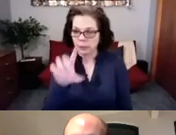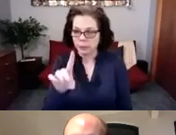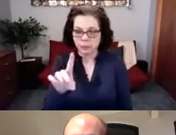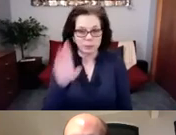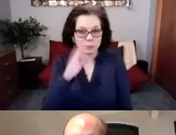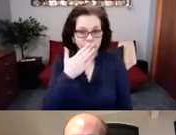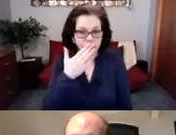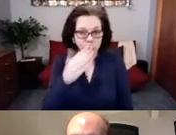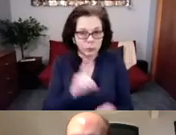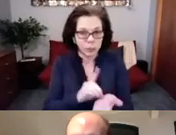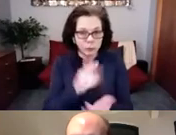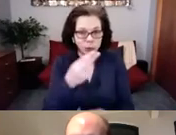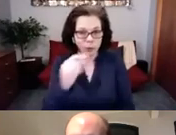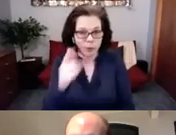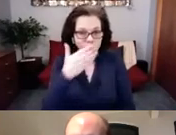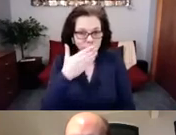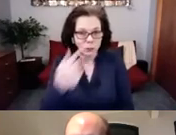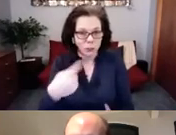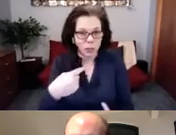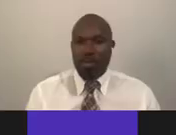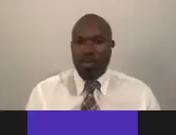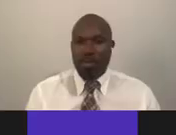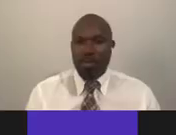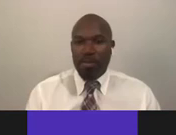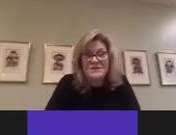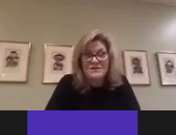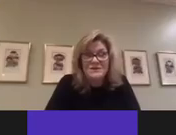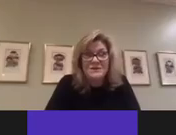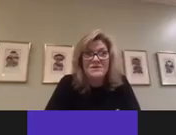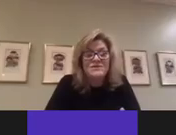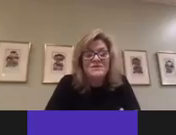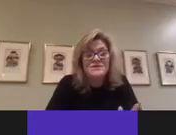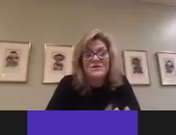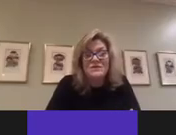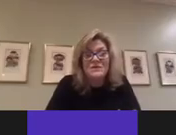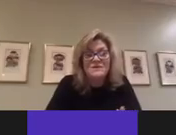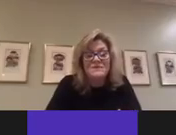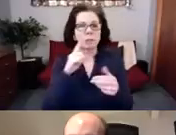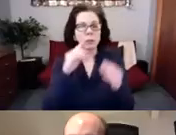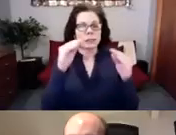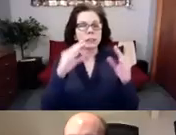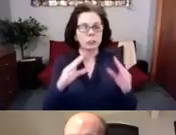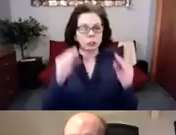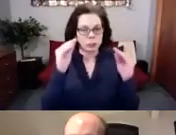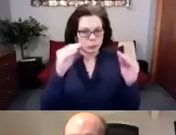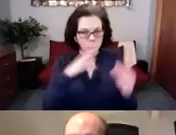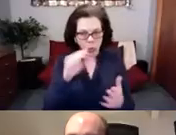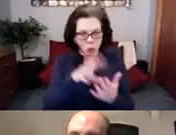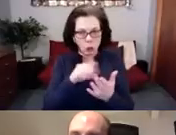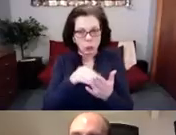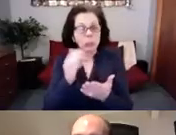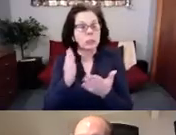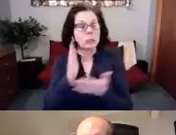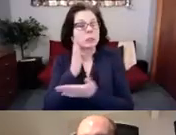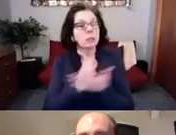tonight. Thank you for joining us. Our first slide from the Office of Teaching and Learning just overviews some of the supports that we've been able